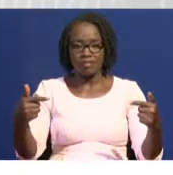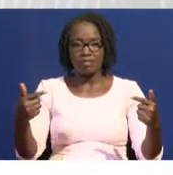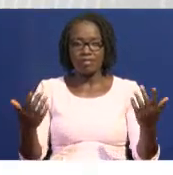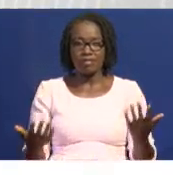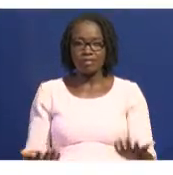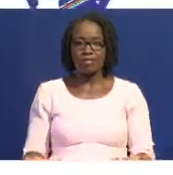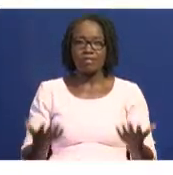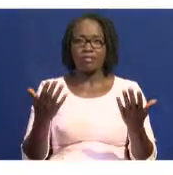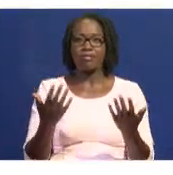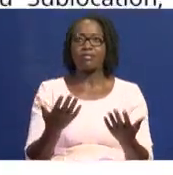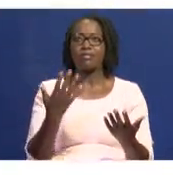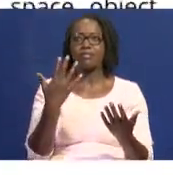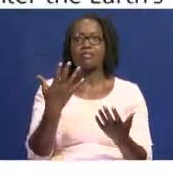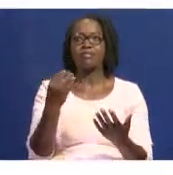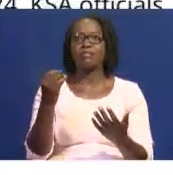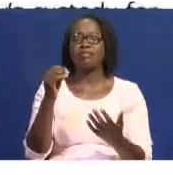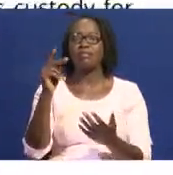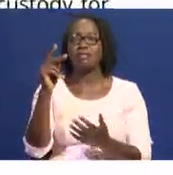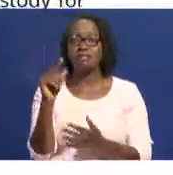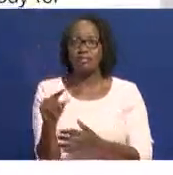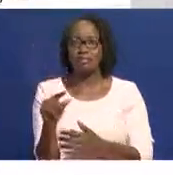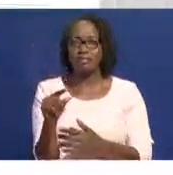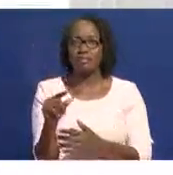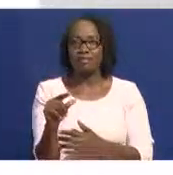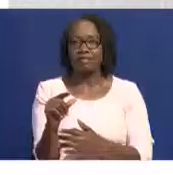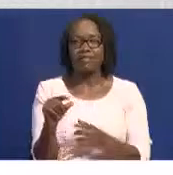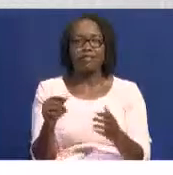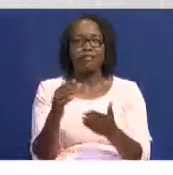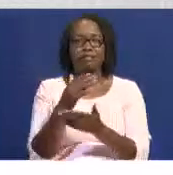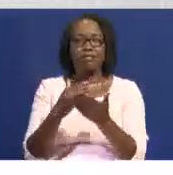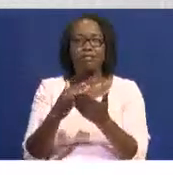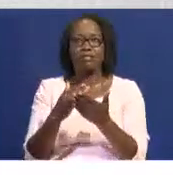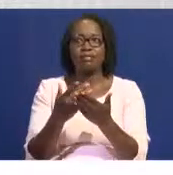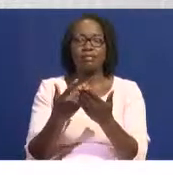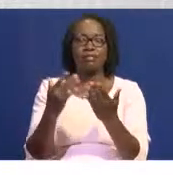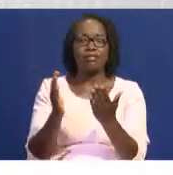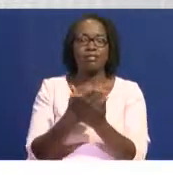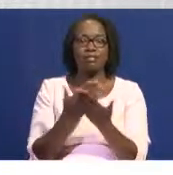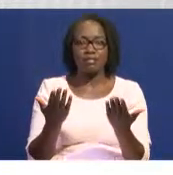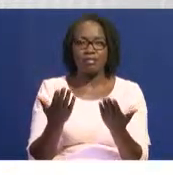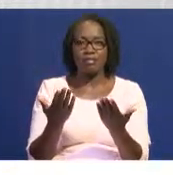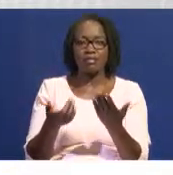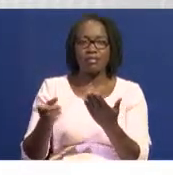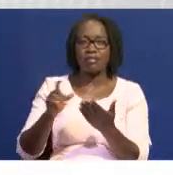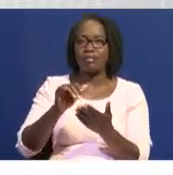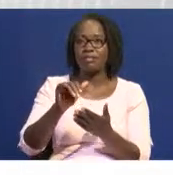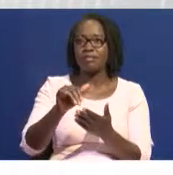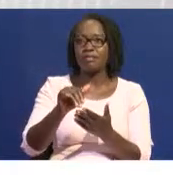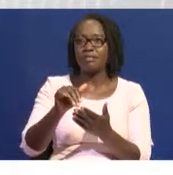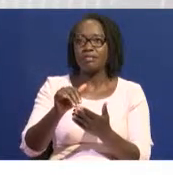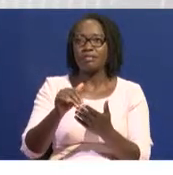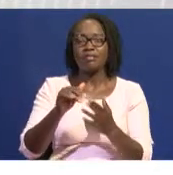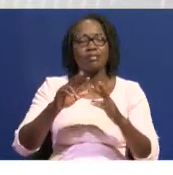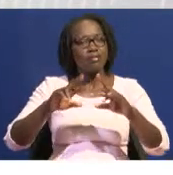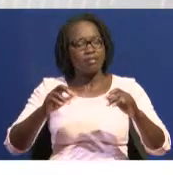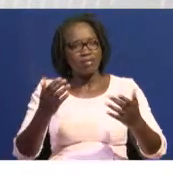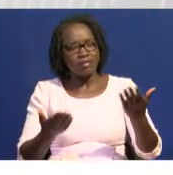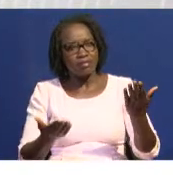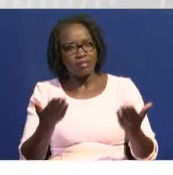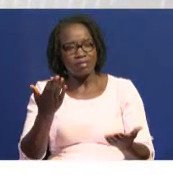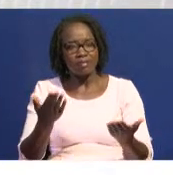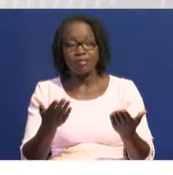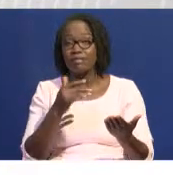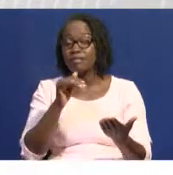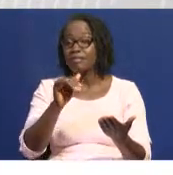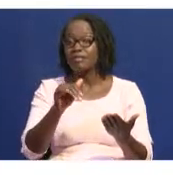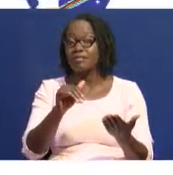weighing about 500 kilograms, is a fragment of a space object, adding that preliminary assessments